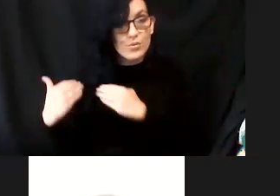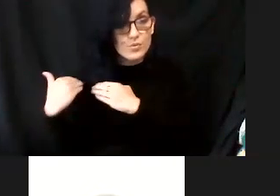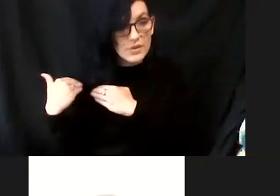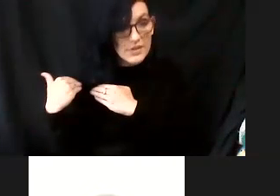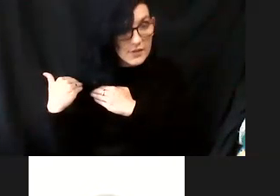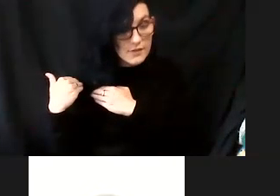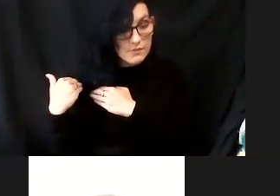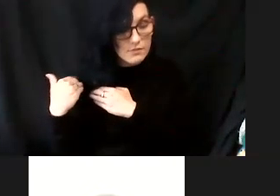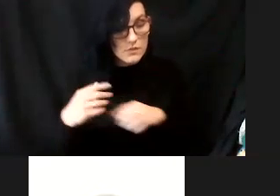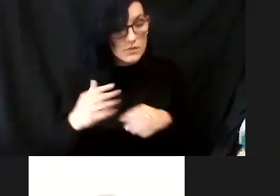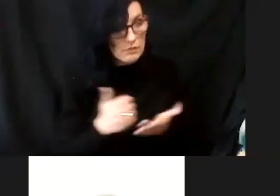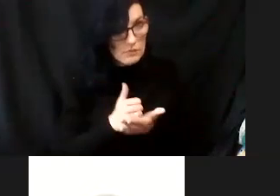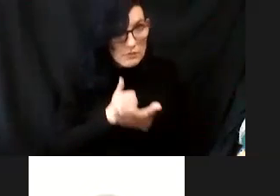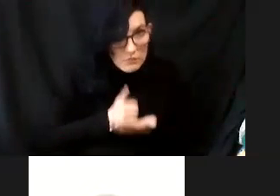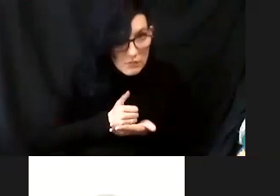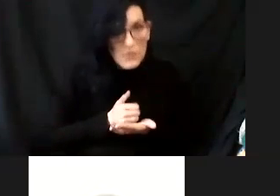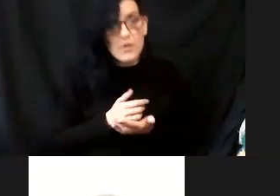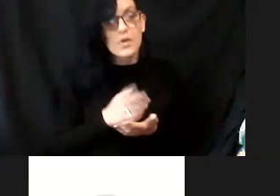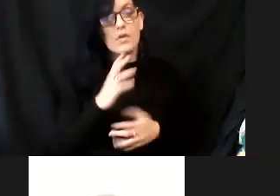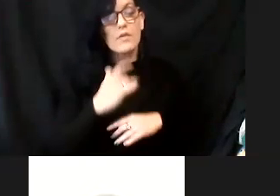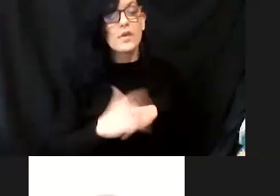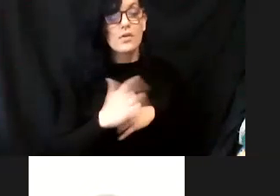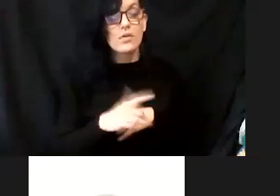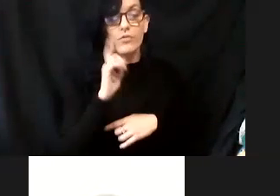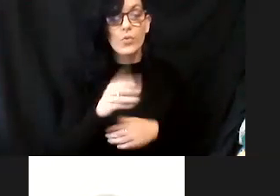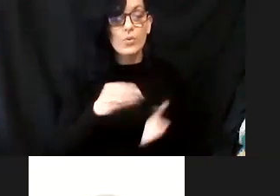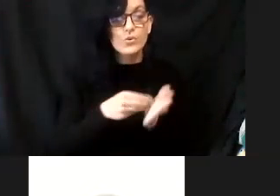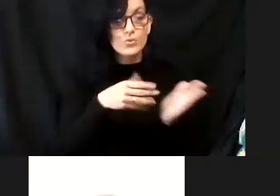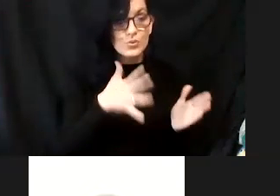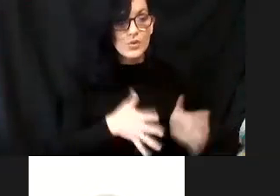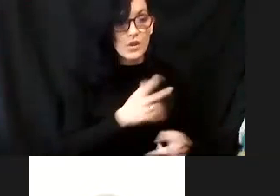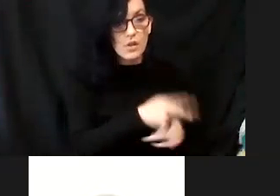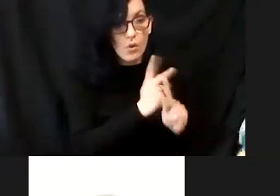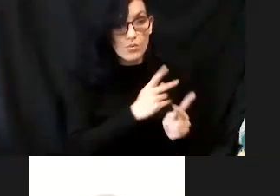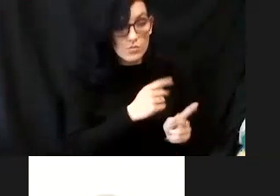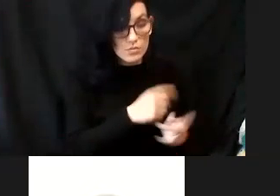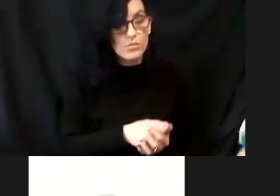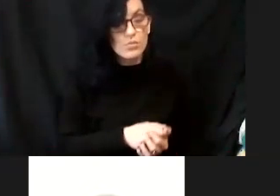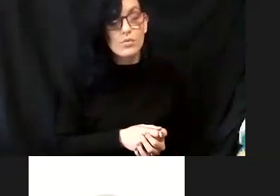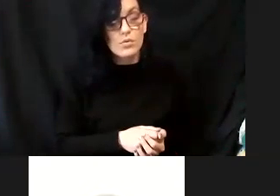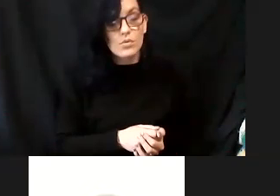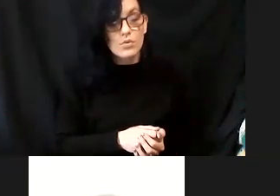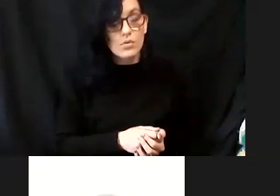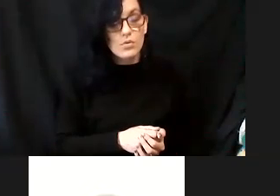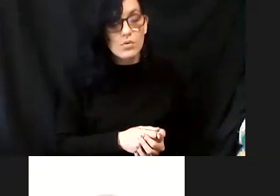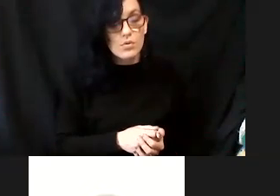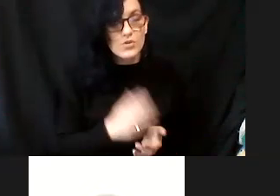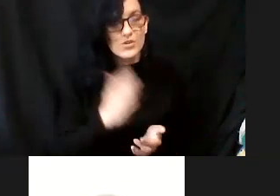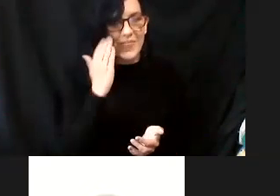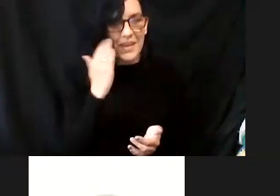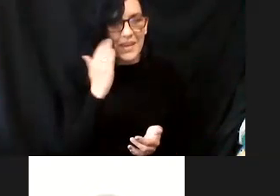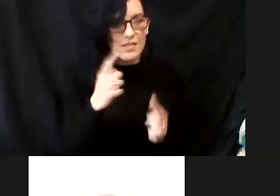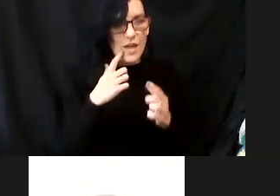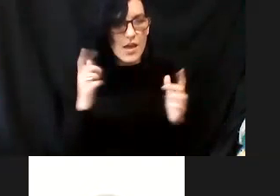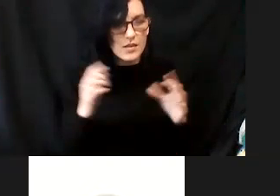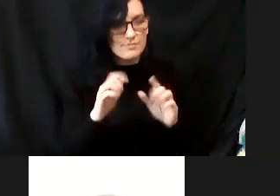available for student loan borrowers, just to give a general roadmap and an idea of the things that are out there, because I think people